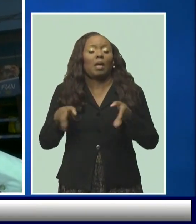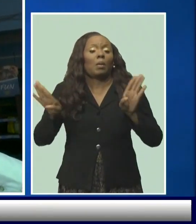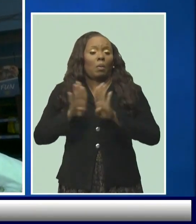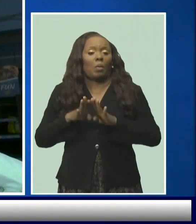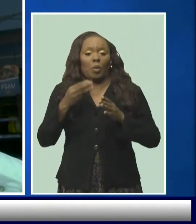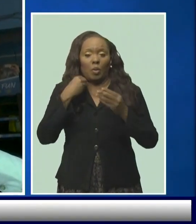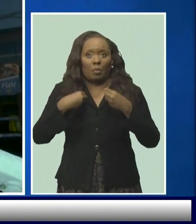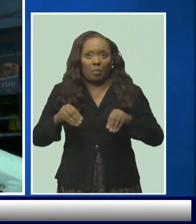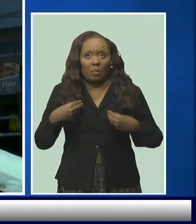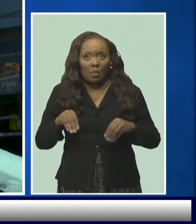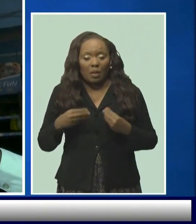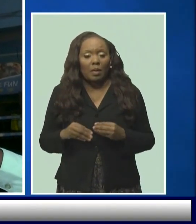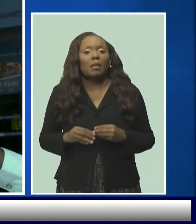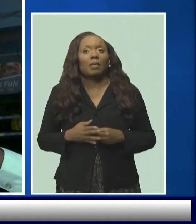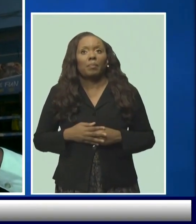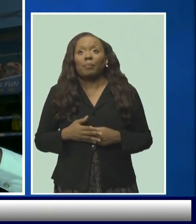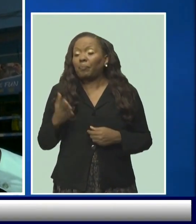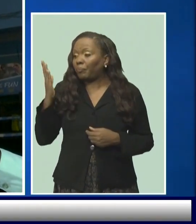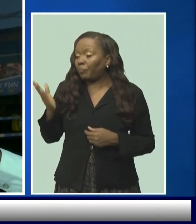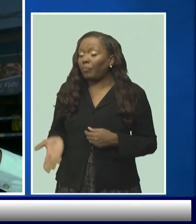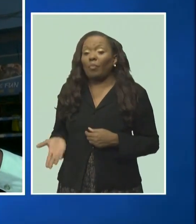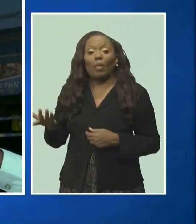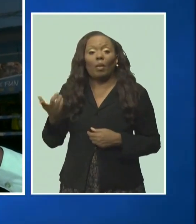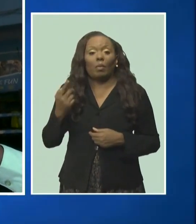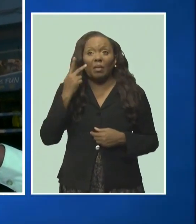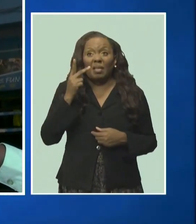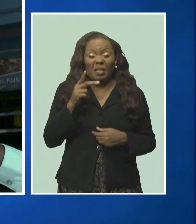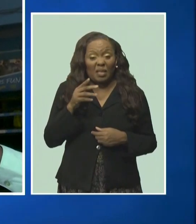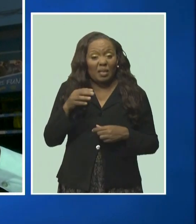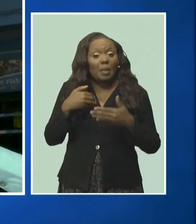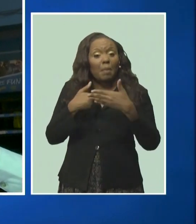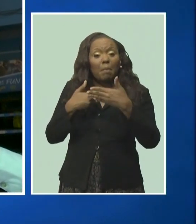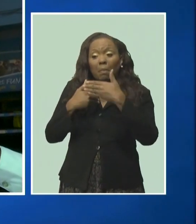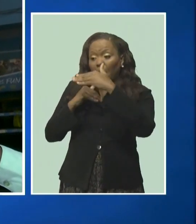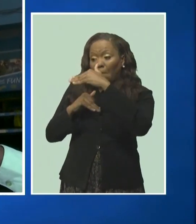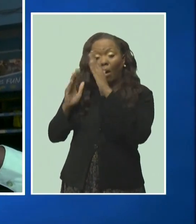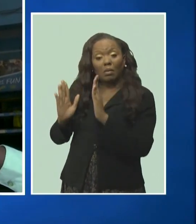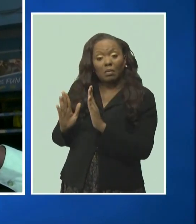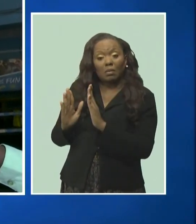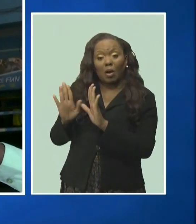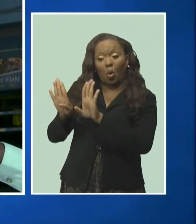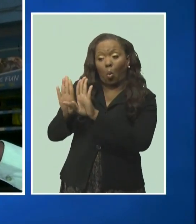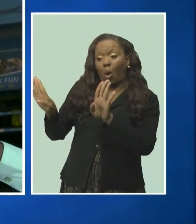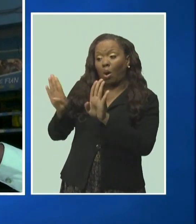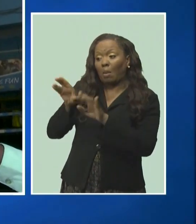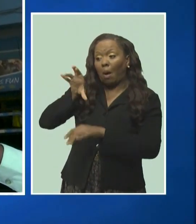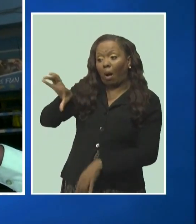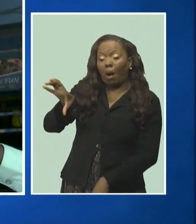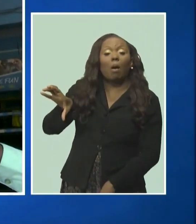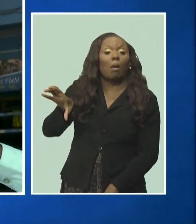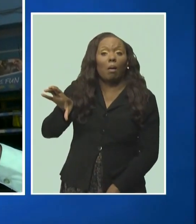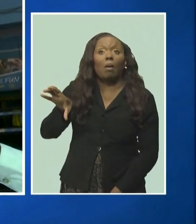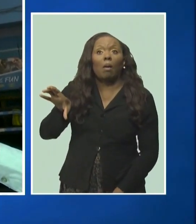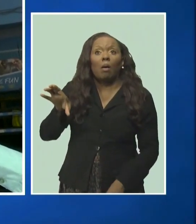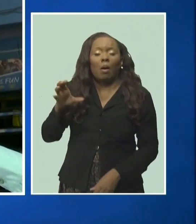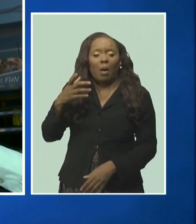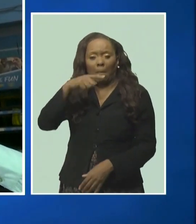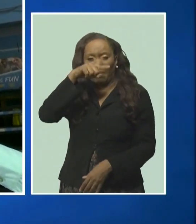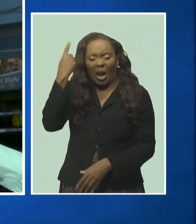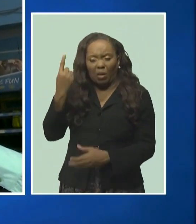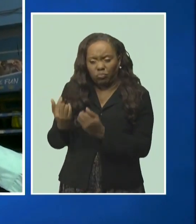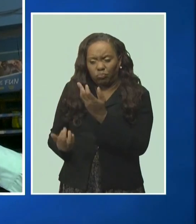this island. We are not looking at destroying every single monkey on the island.